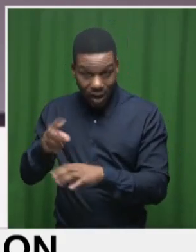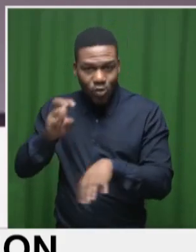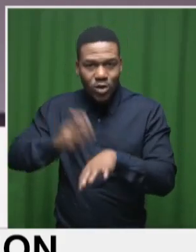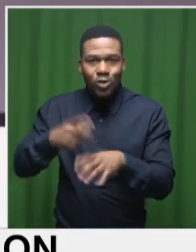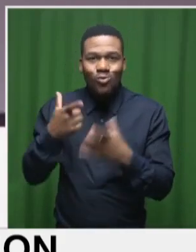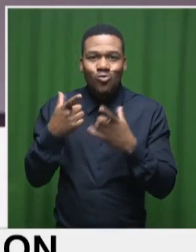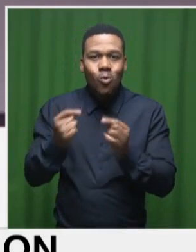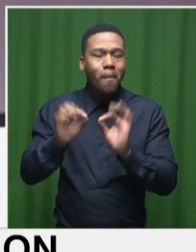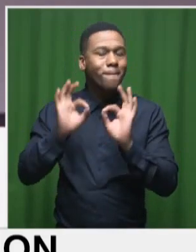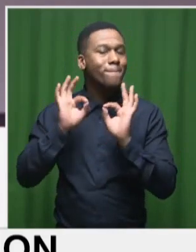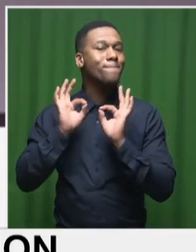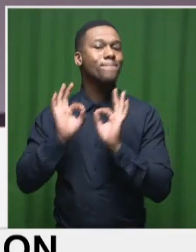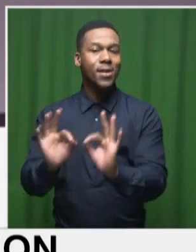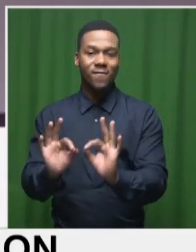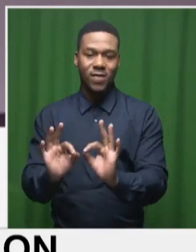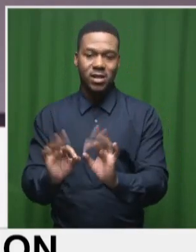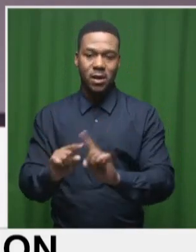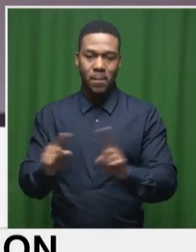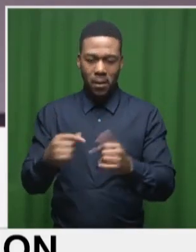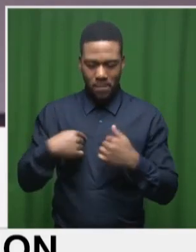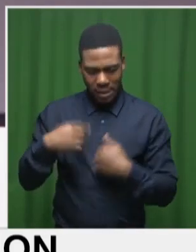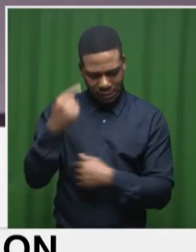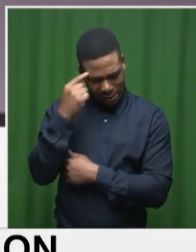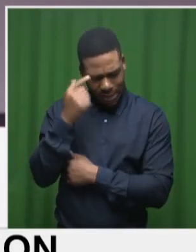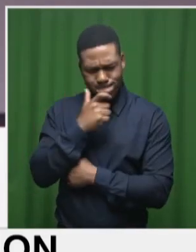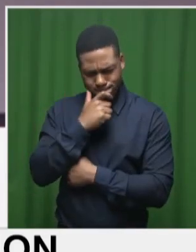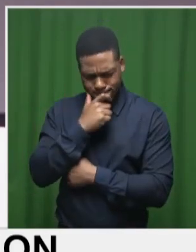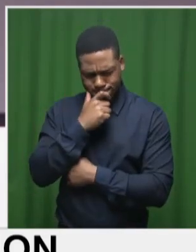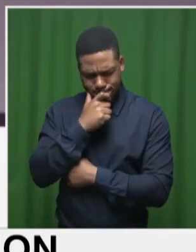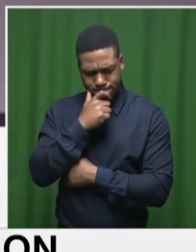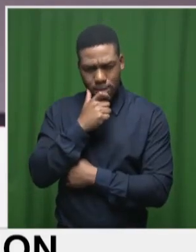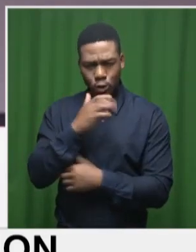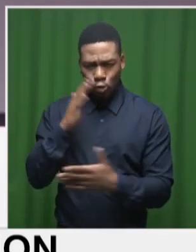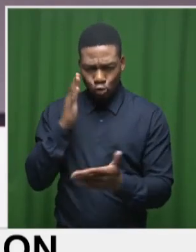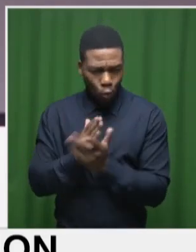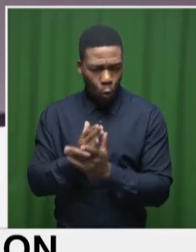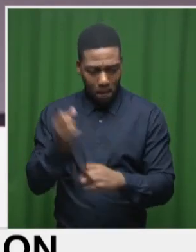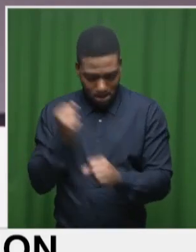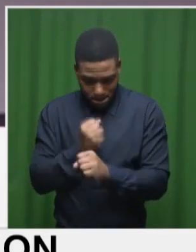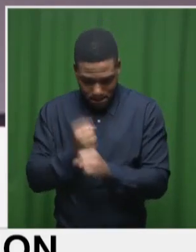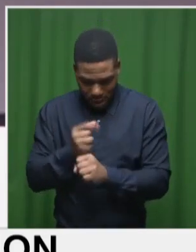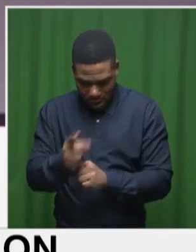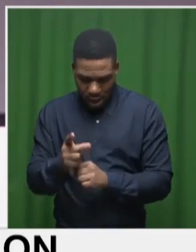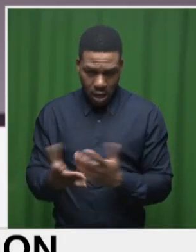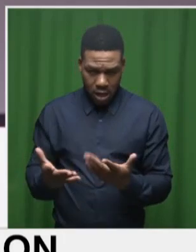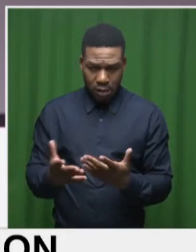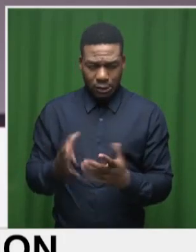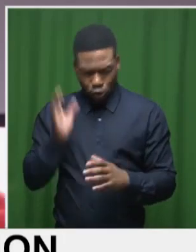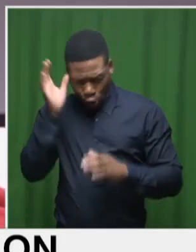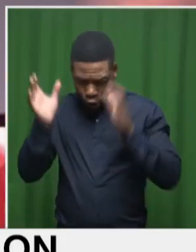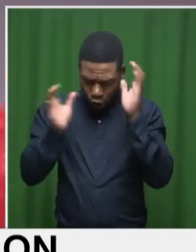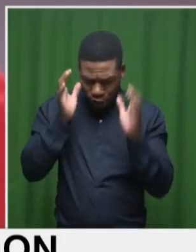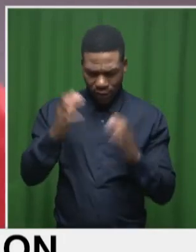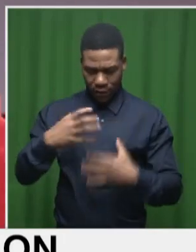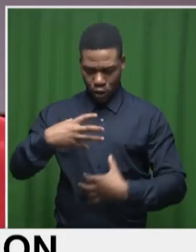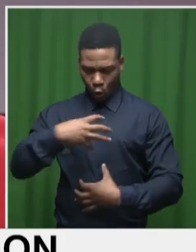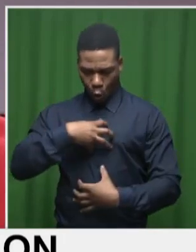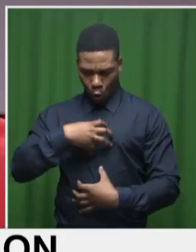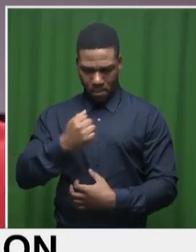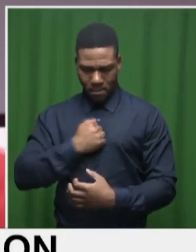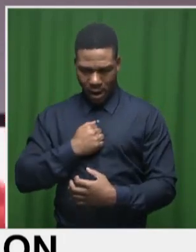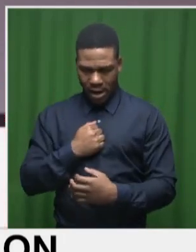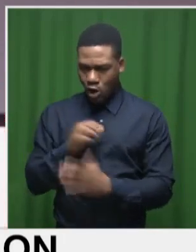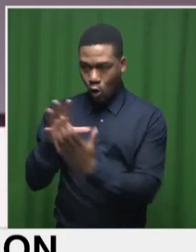me, that was the thing where I was like, okay, I need to make sure that in terms of production, in terms of design, I have my own thing that doesn't look like the next guy's